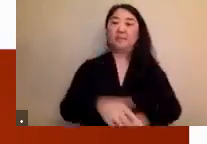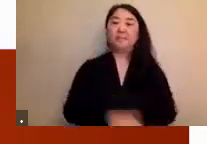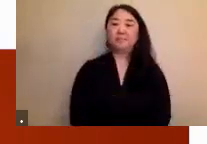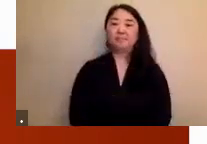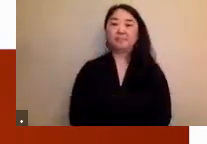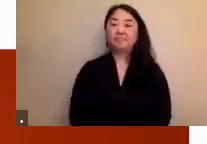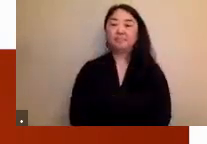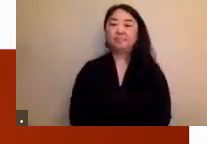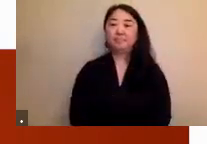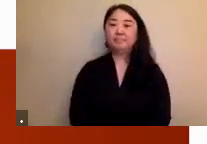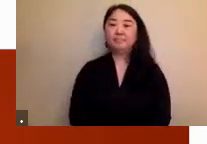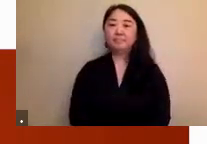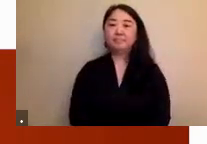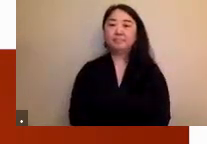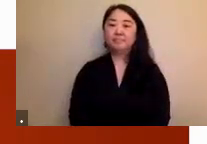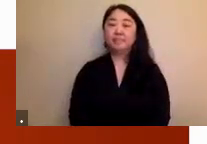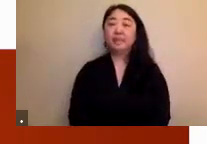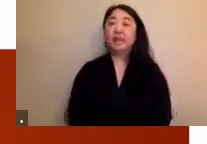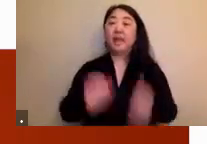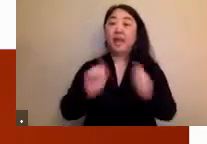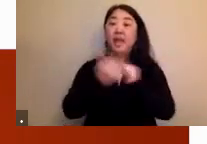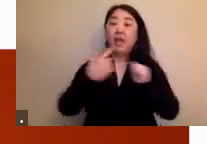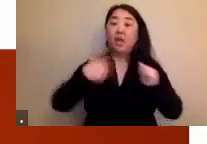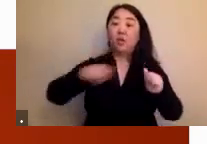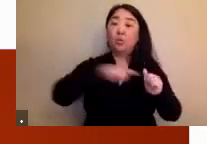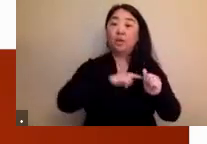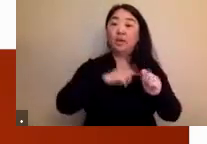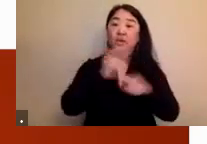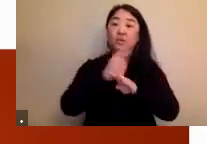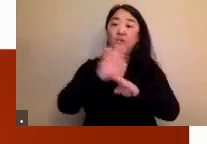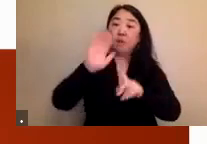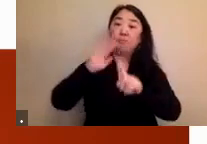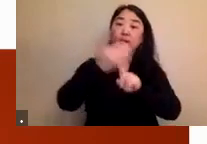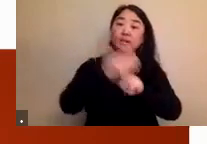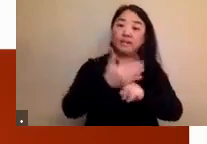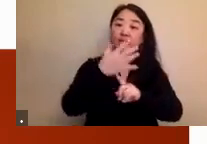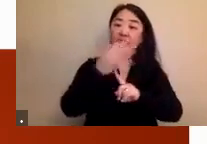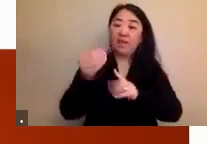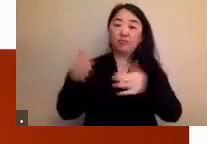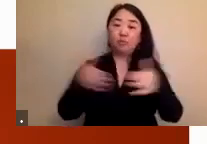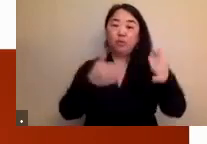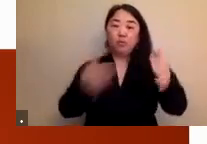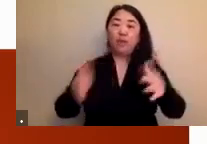through our practices and our roadway practices.